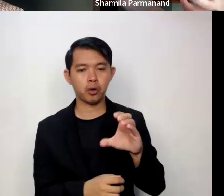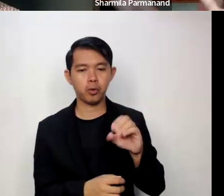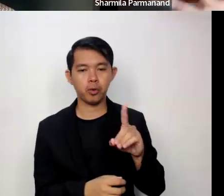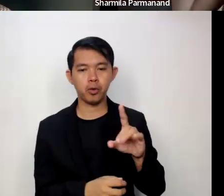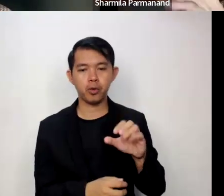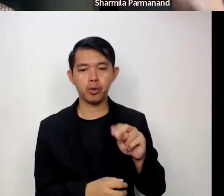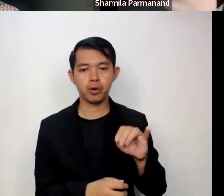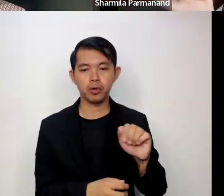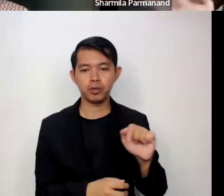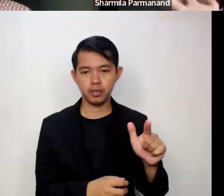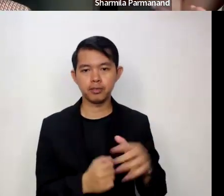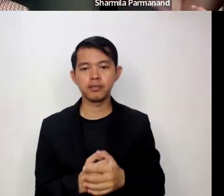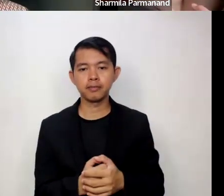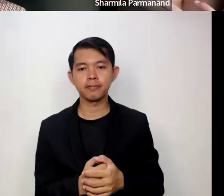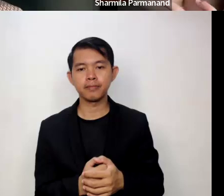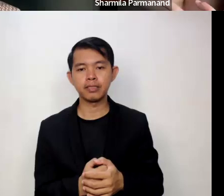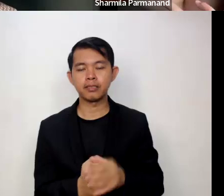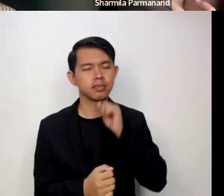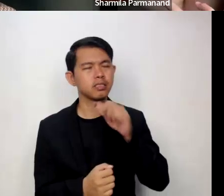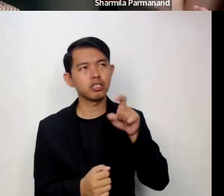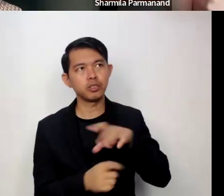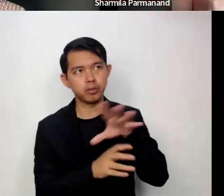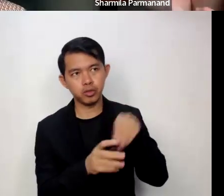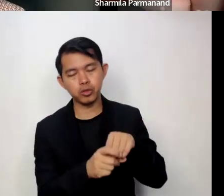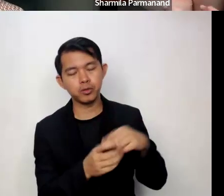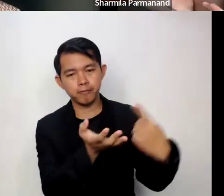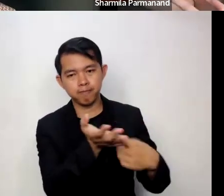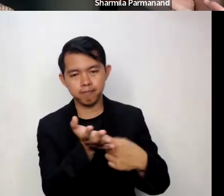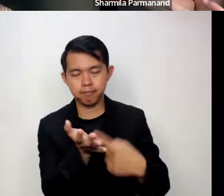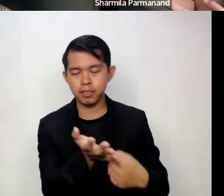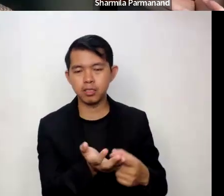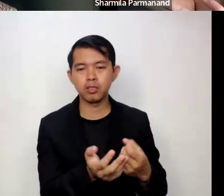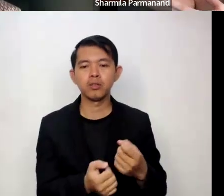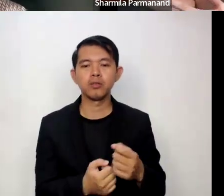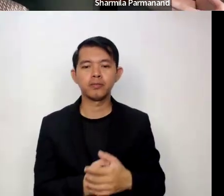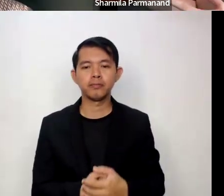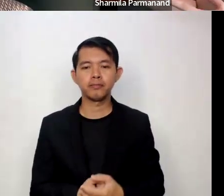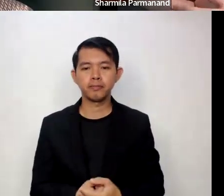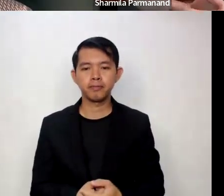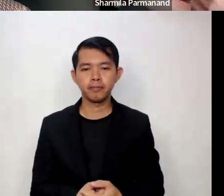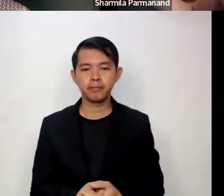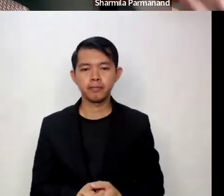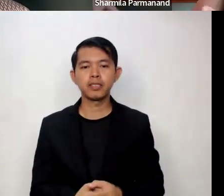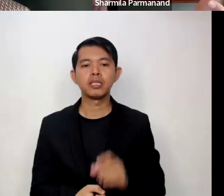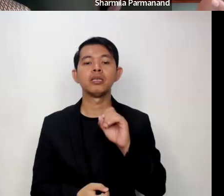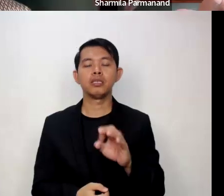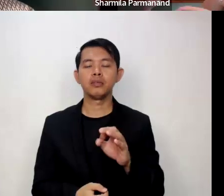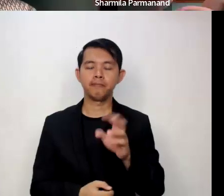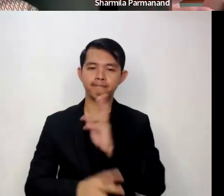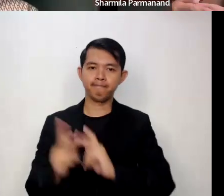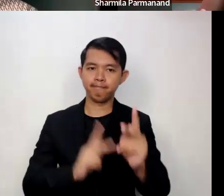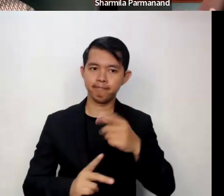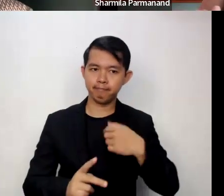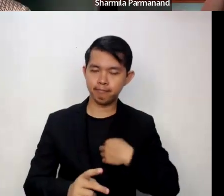into those academic debates necessarily or use that vocabulary. So if the people I'm working